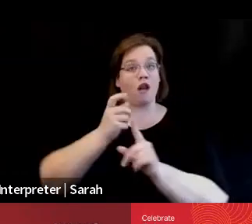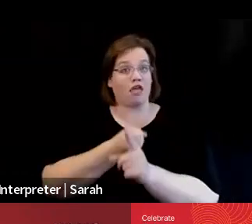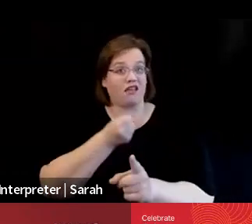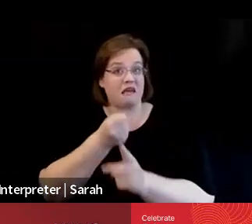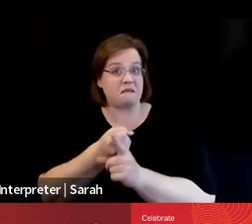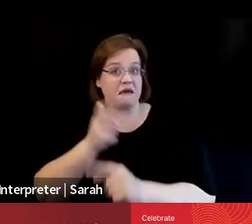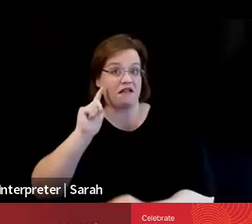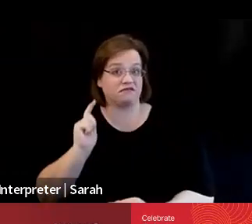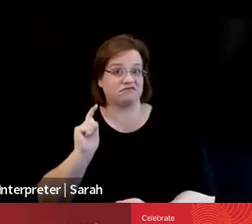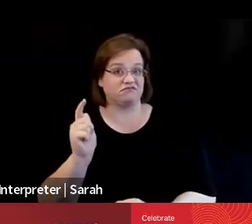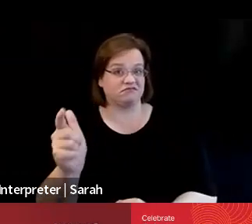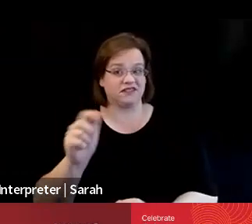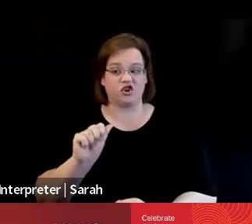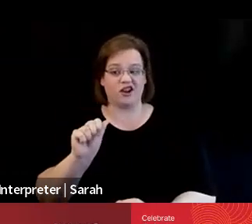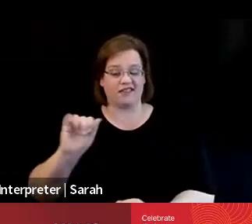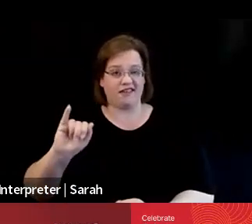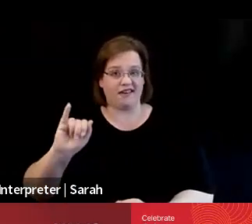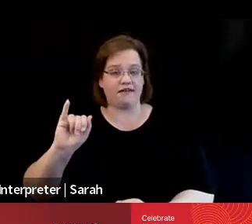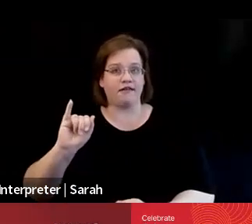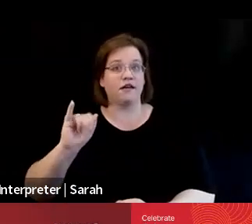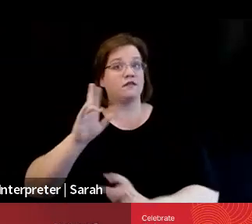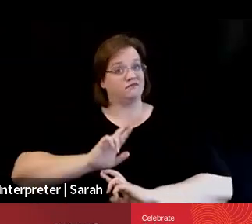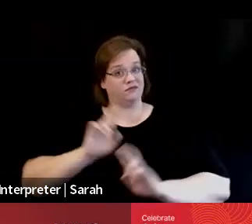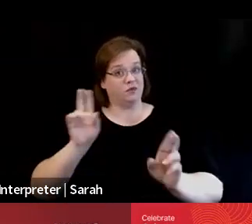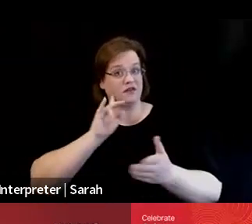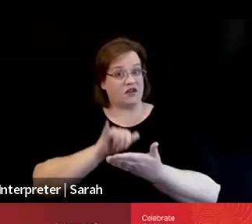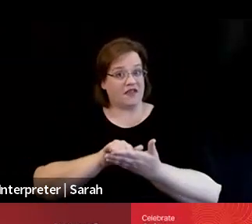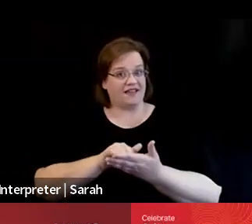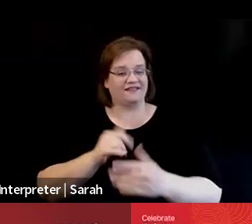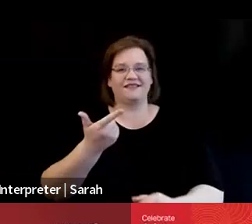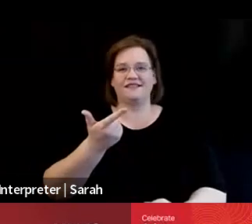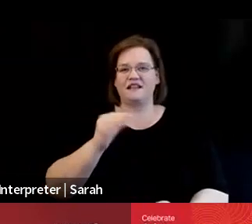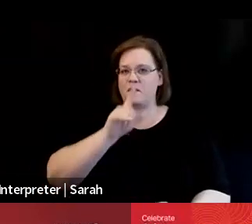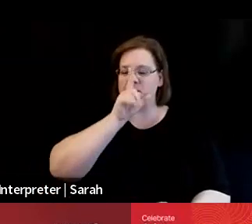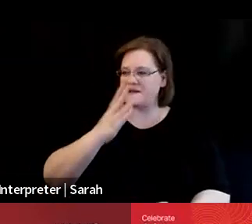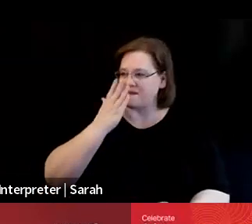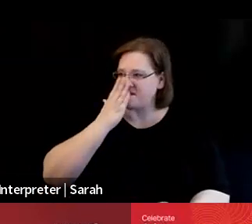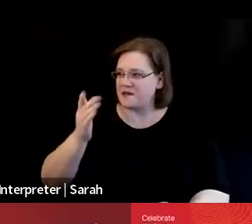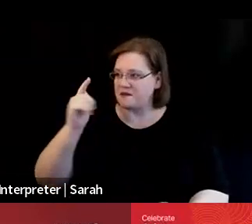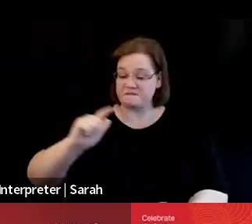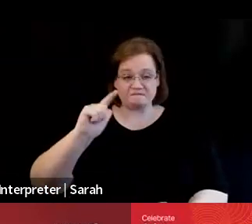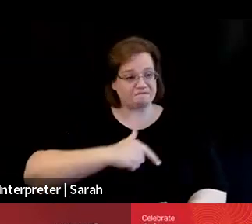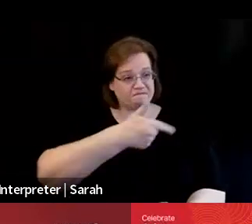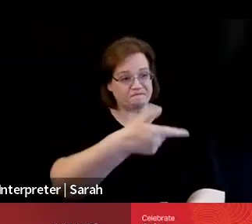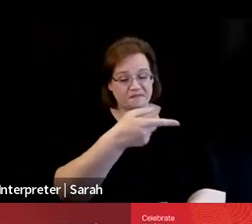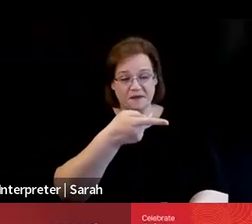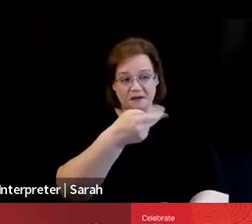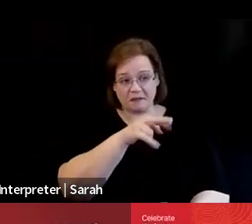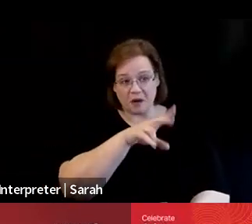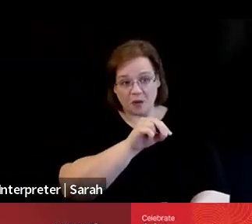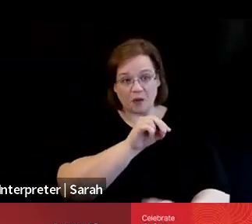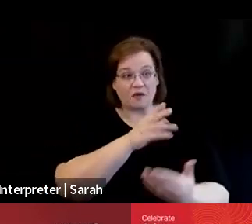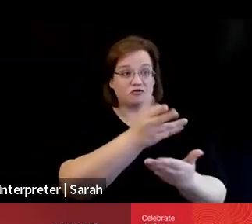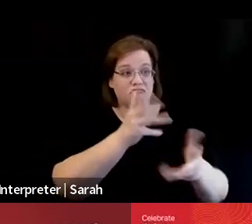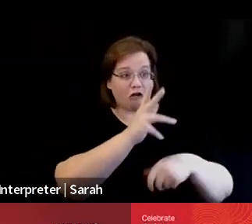have coming down the line and be prepared for it. Thank you so much. Prado, same question to you. Maybe some of the things that you're